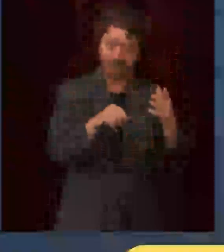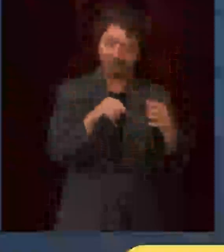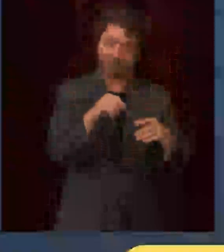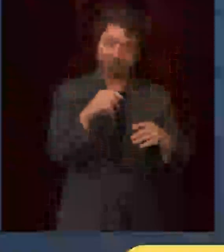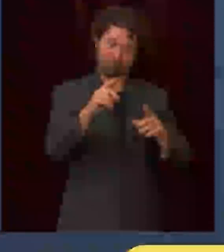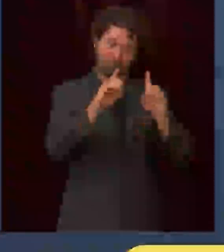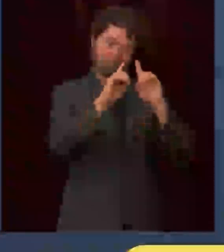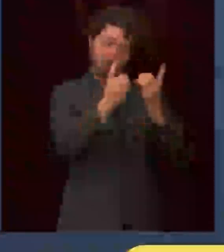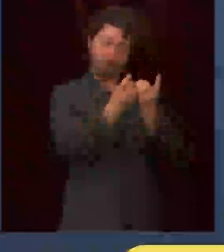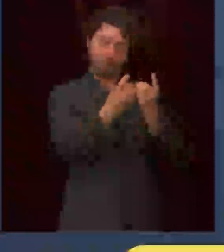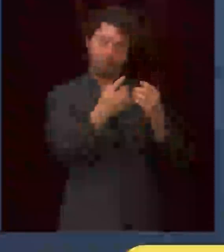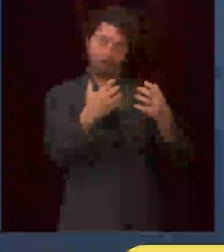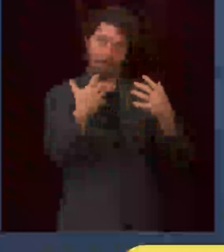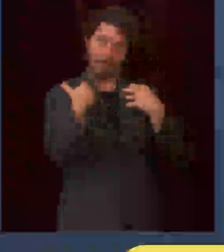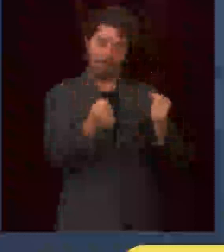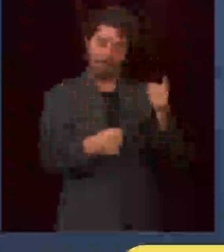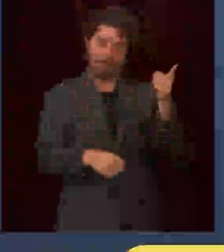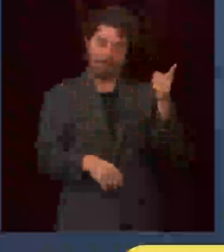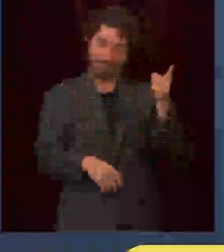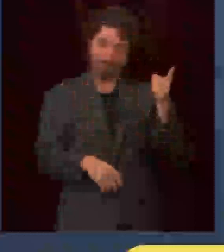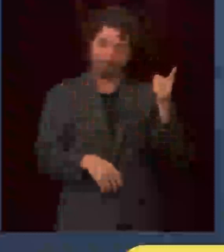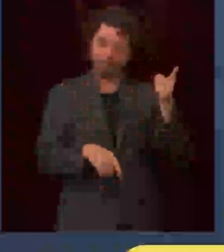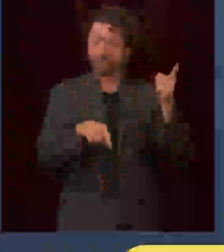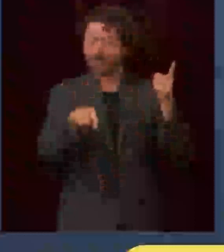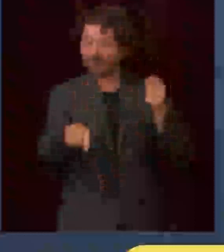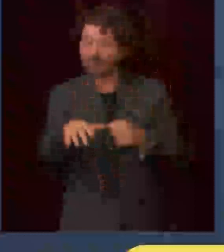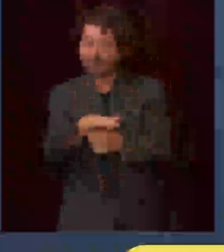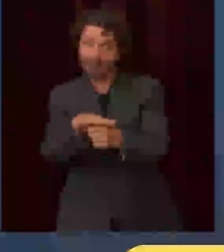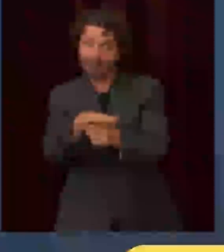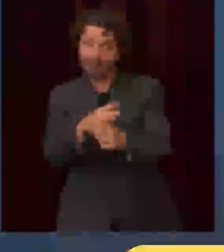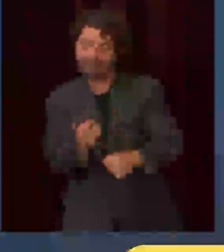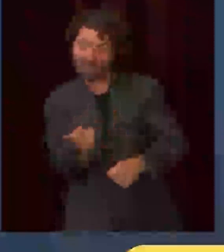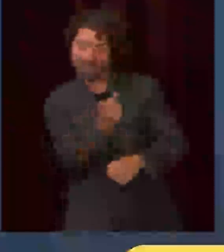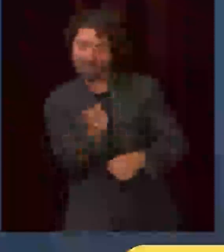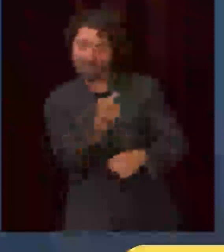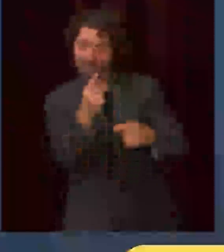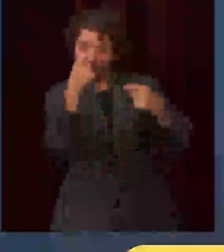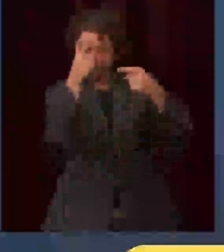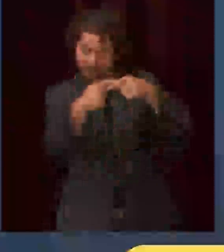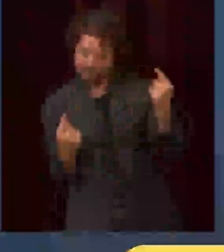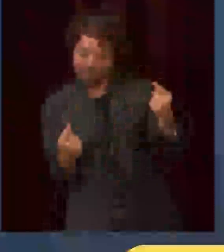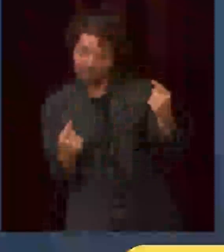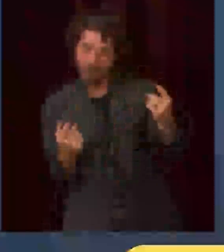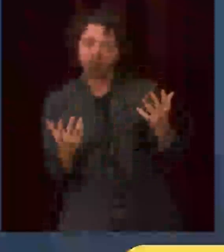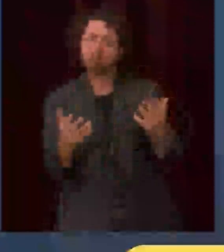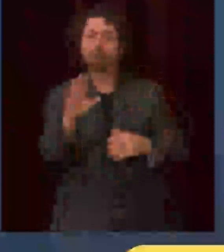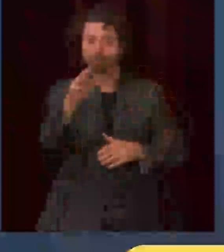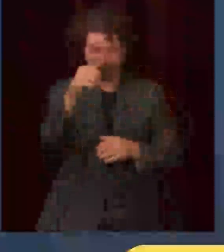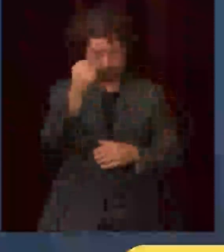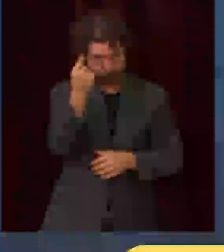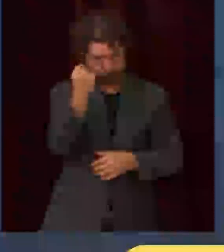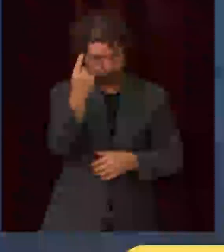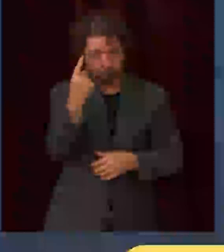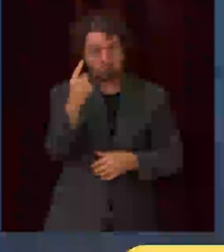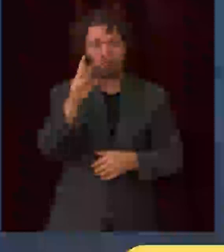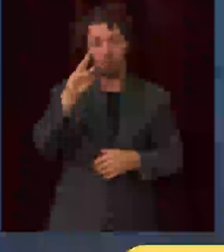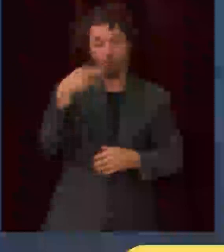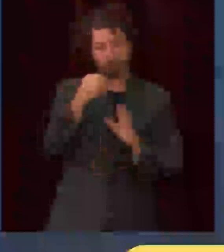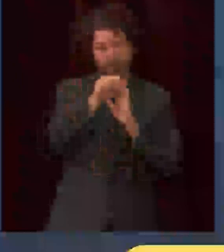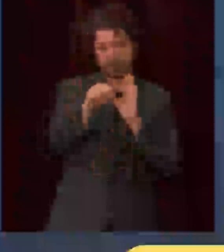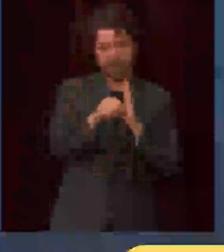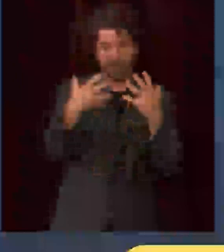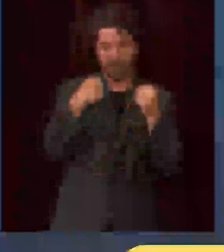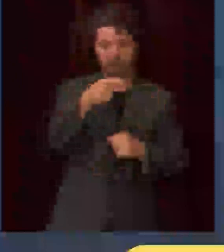on these issues. But we listen to counties, and we'll listen to their arguments and positions. Ultimately, the State Board of Health will